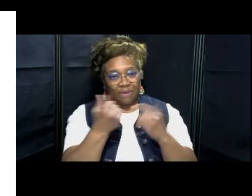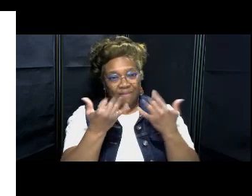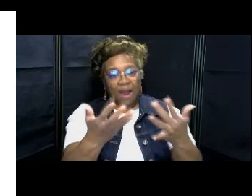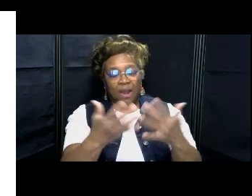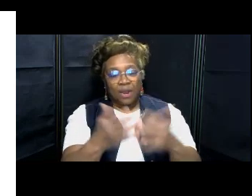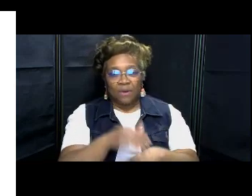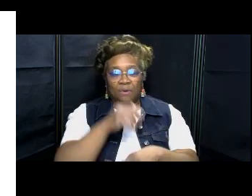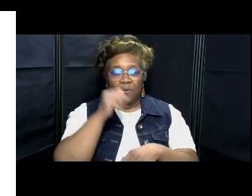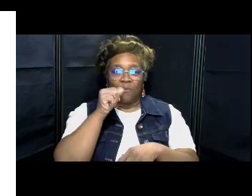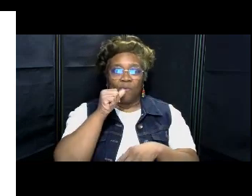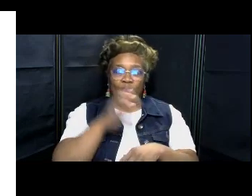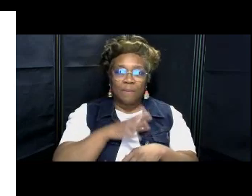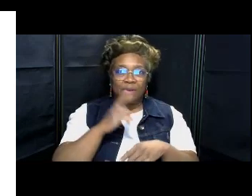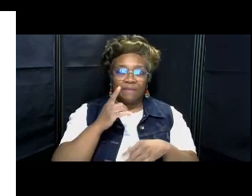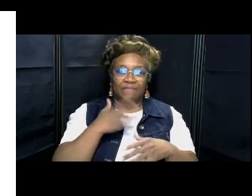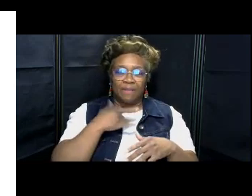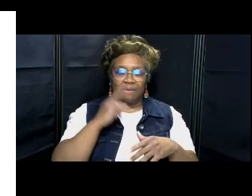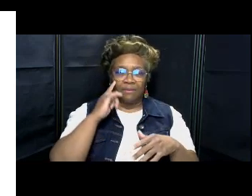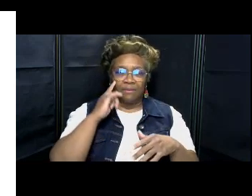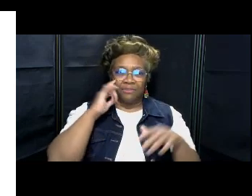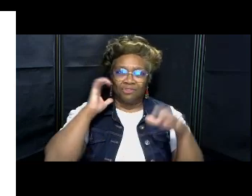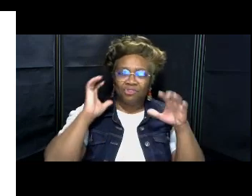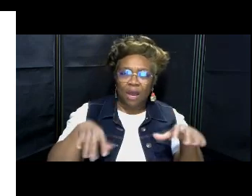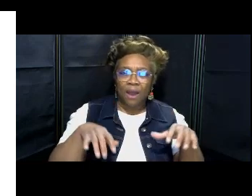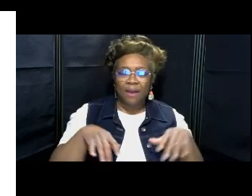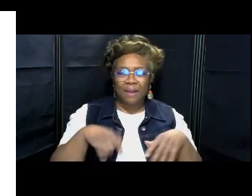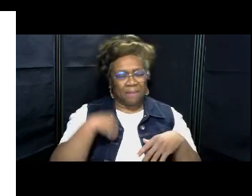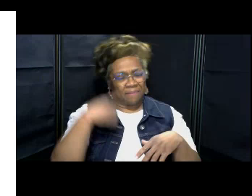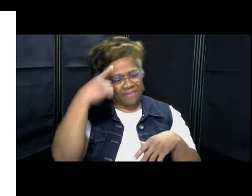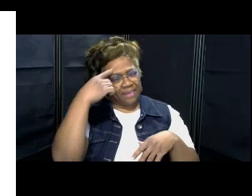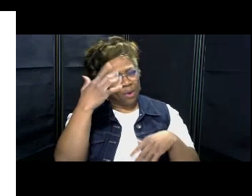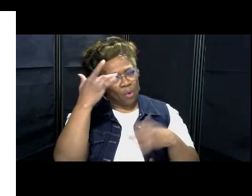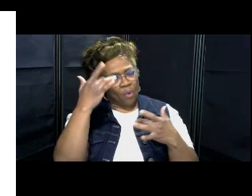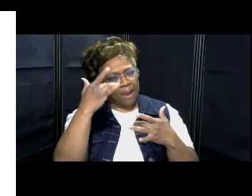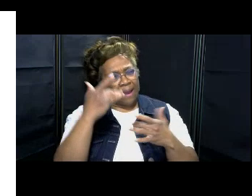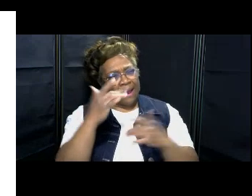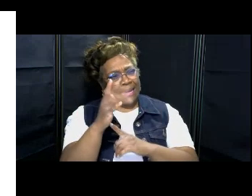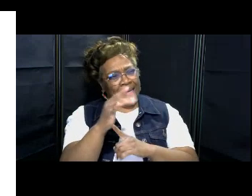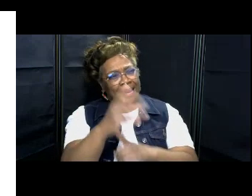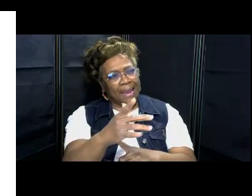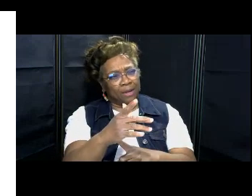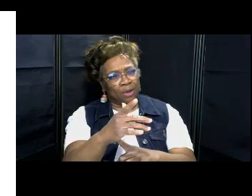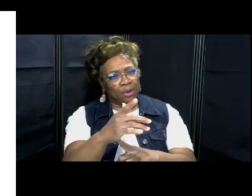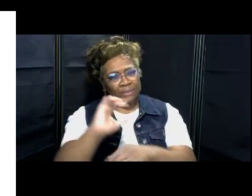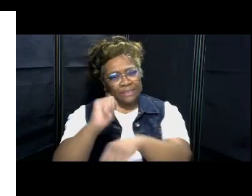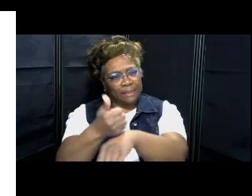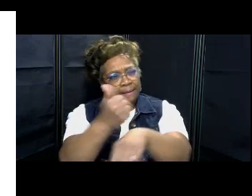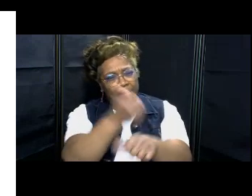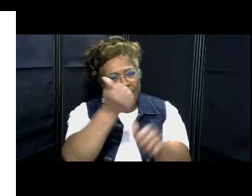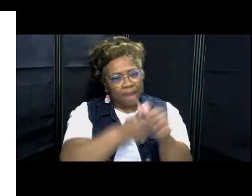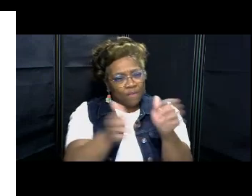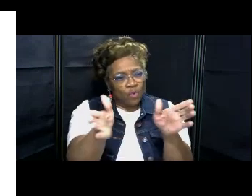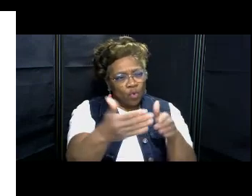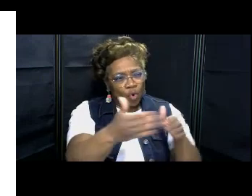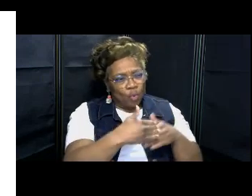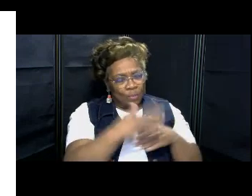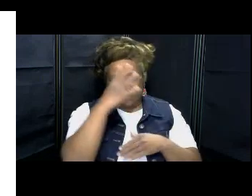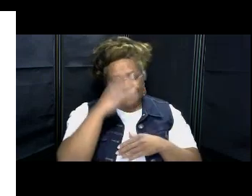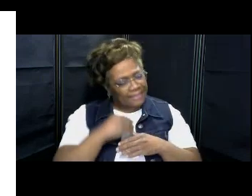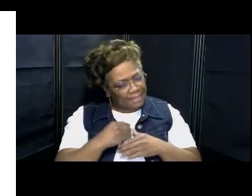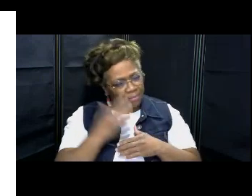kept thinking is, why would you light a candle in every room and then go to sleep? Number one, I wouldn't turn